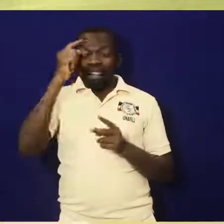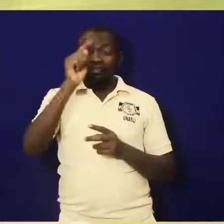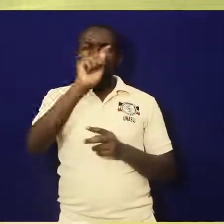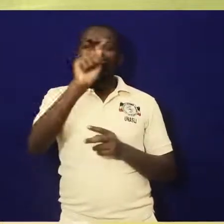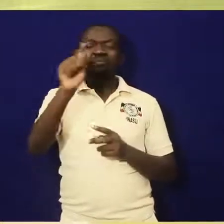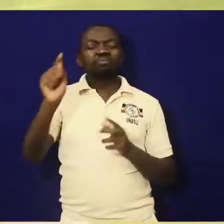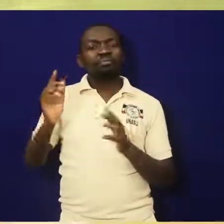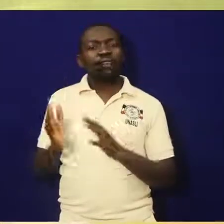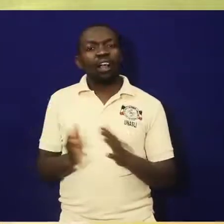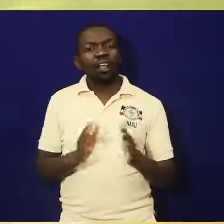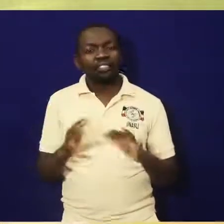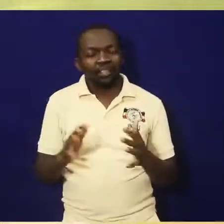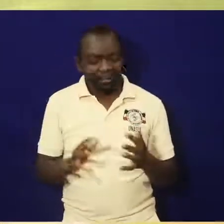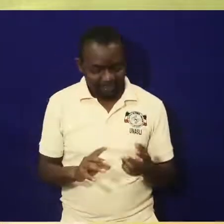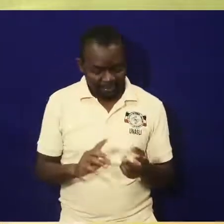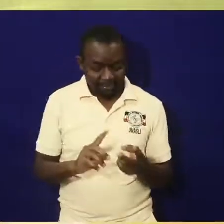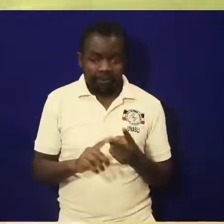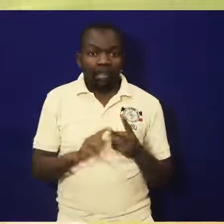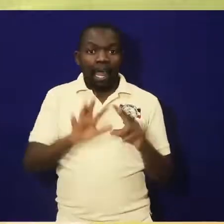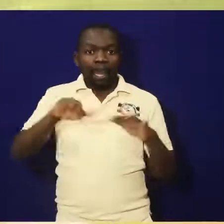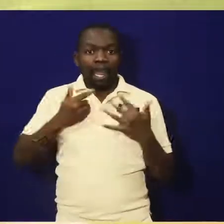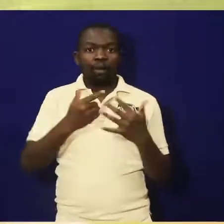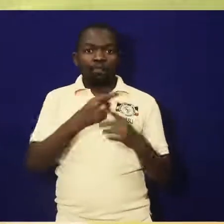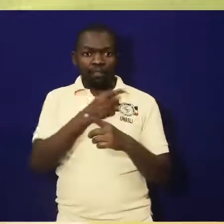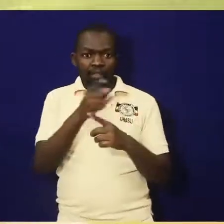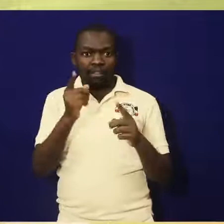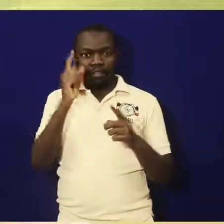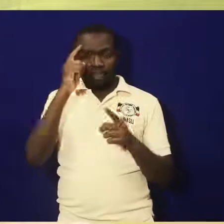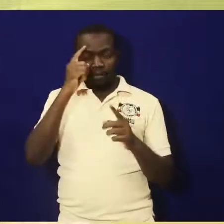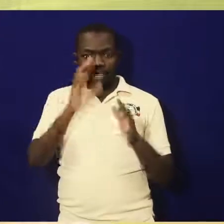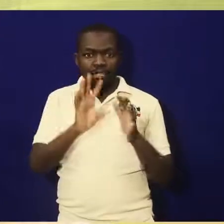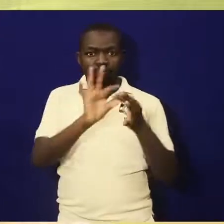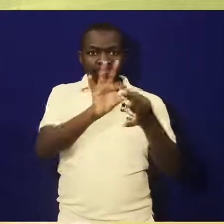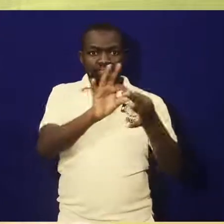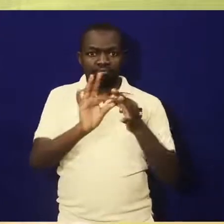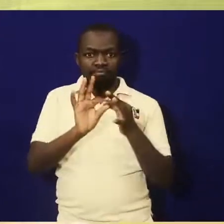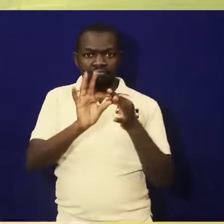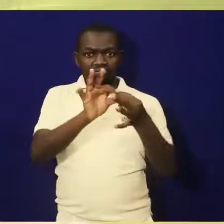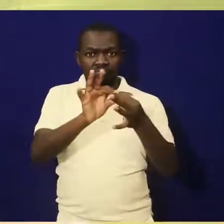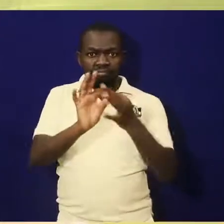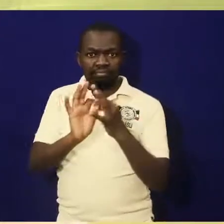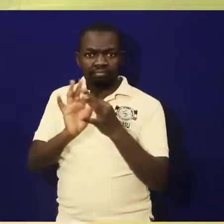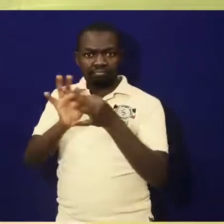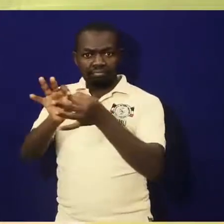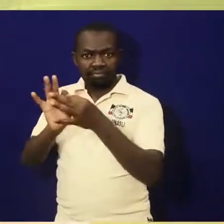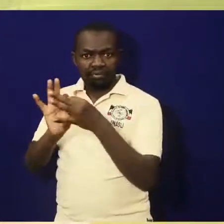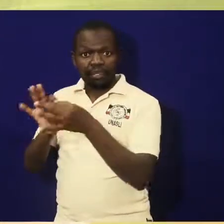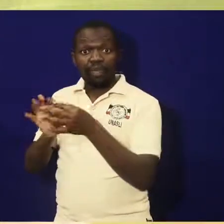and how they relate with one another.